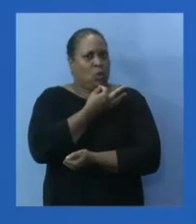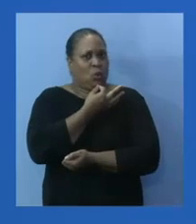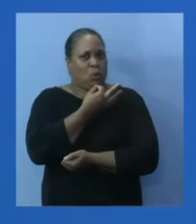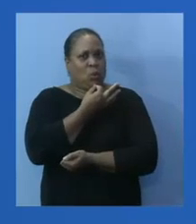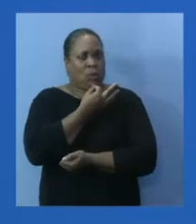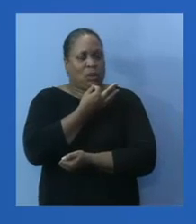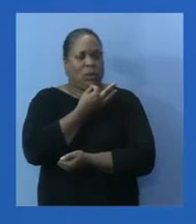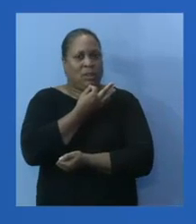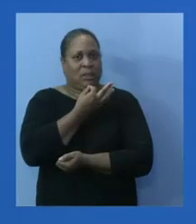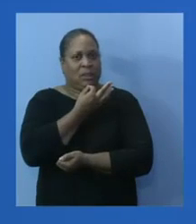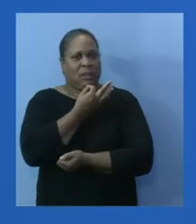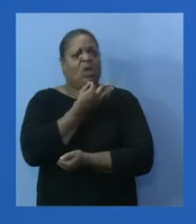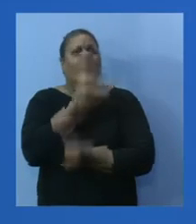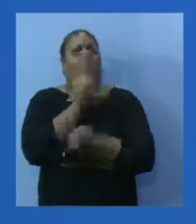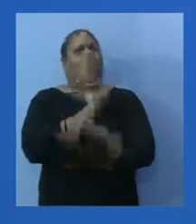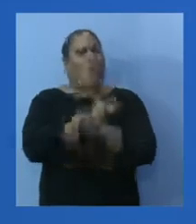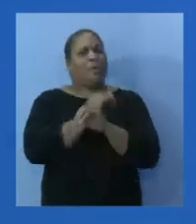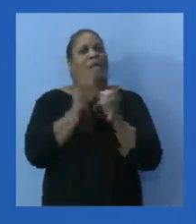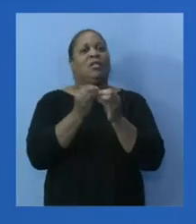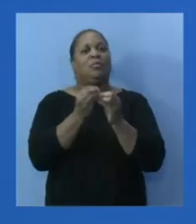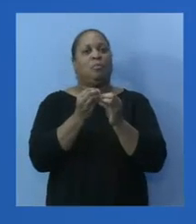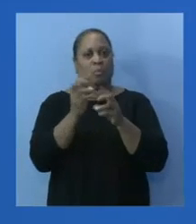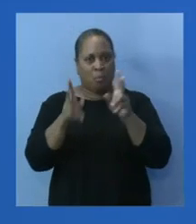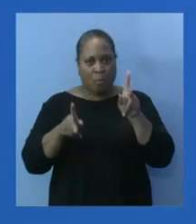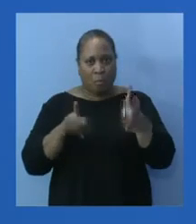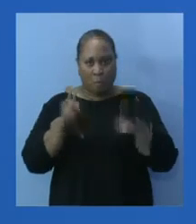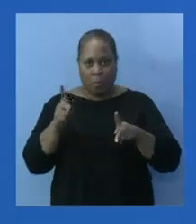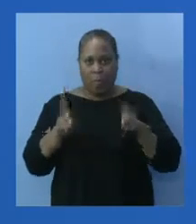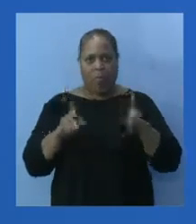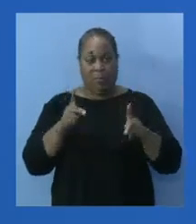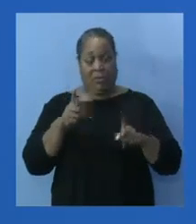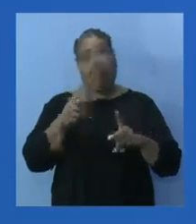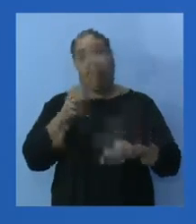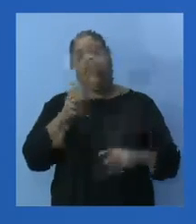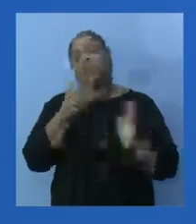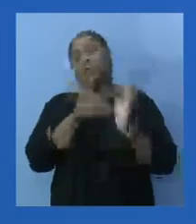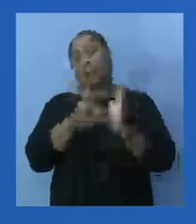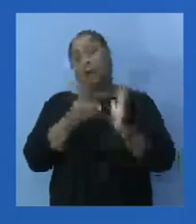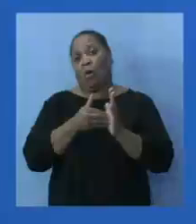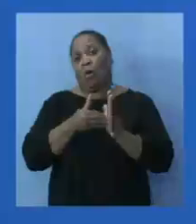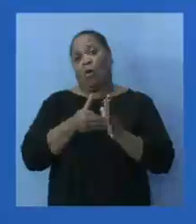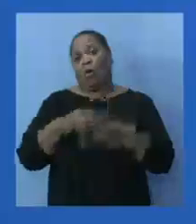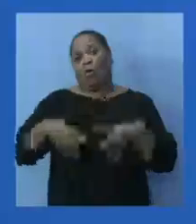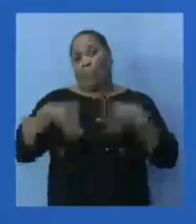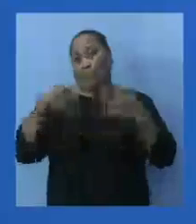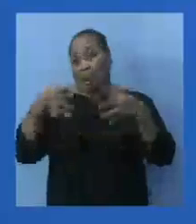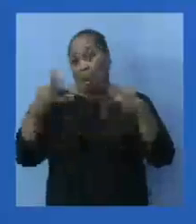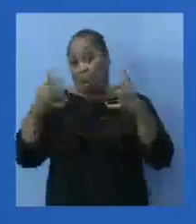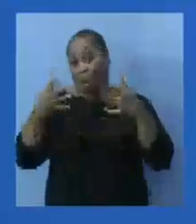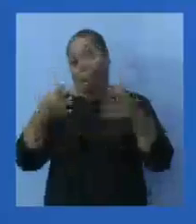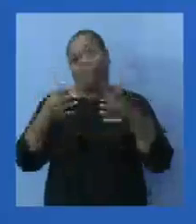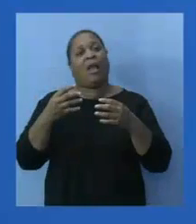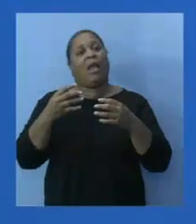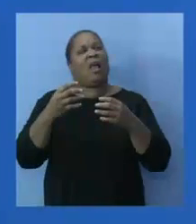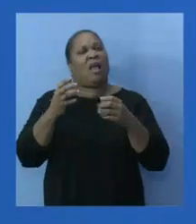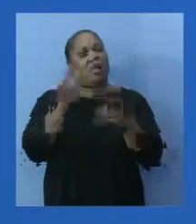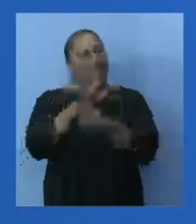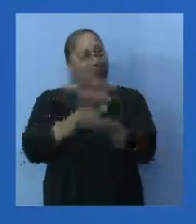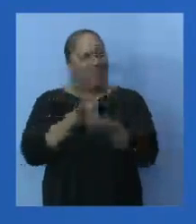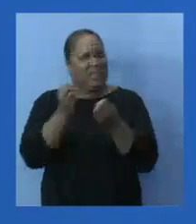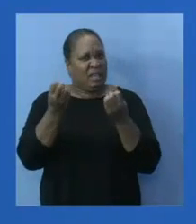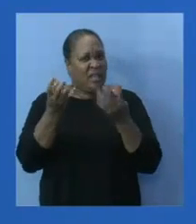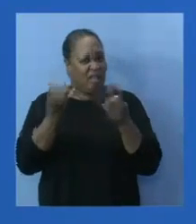able to immunize more persons. We're, as I've indicated, also upgrading how many, the facilities, how many people are going to